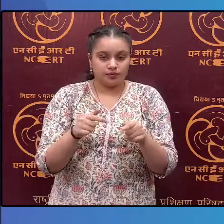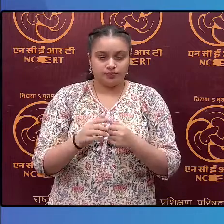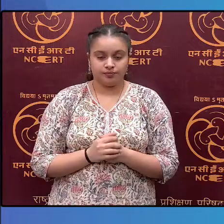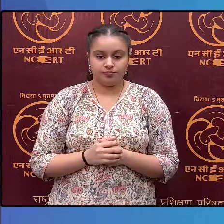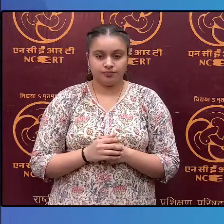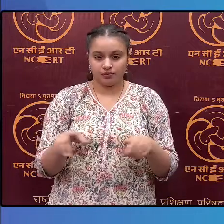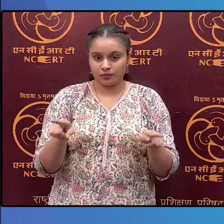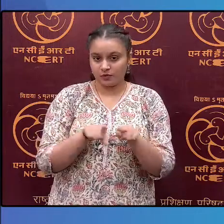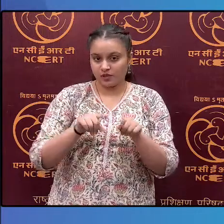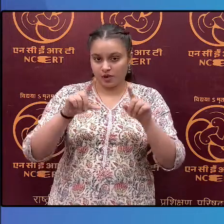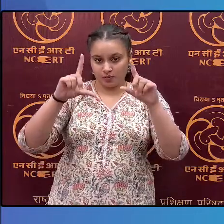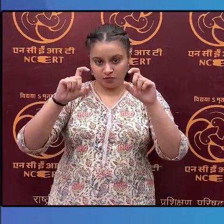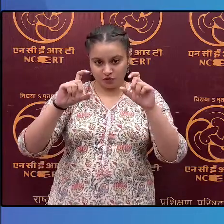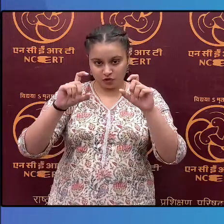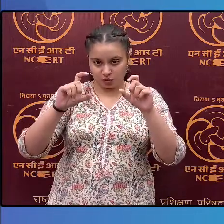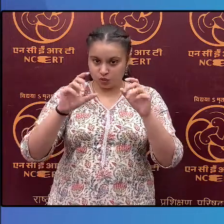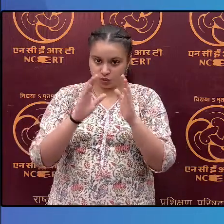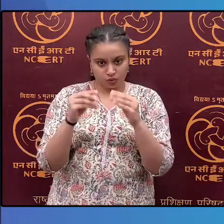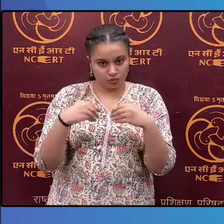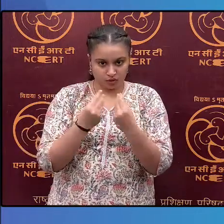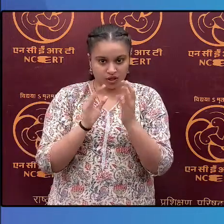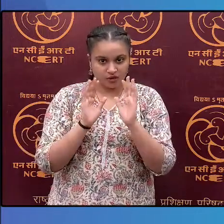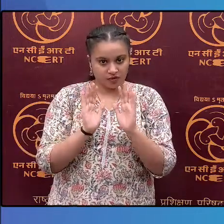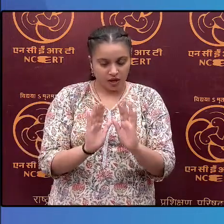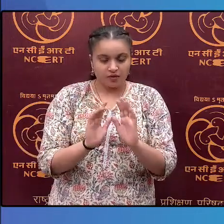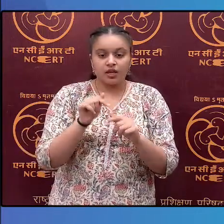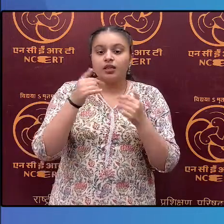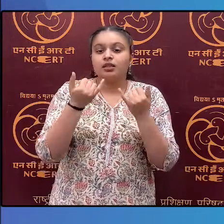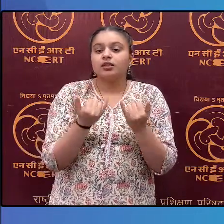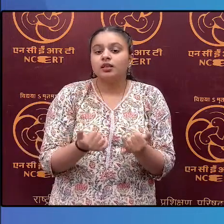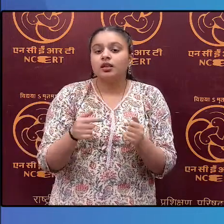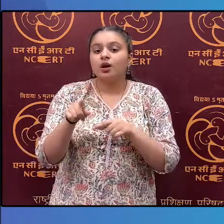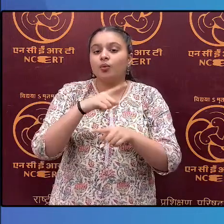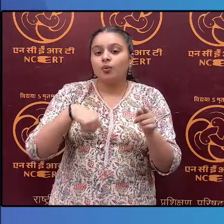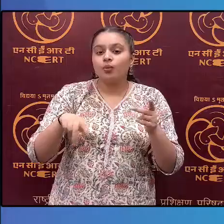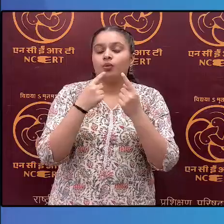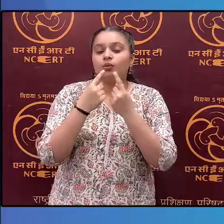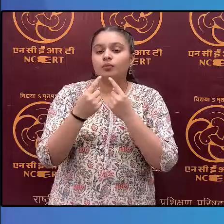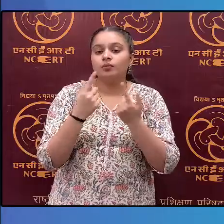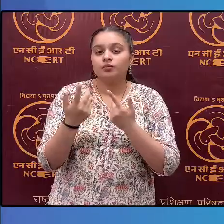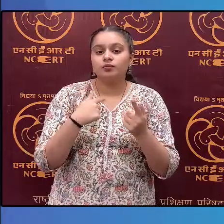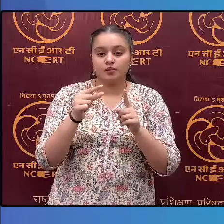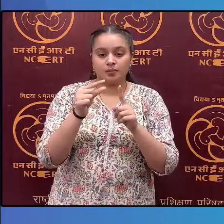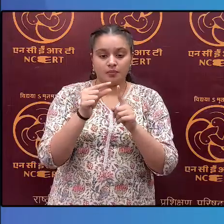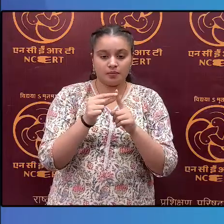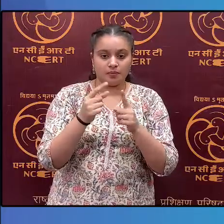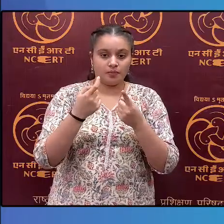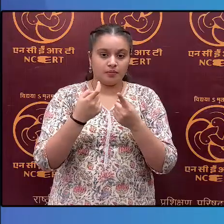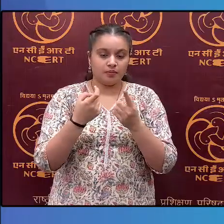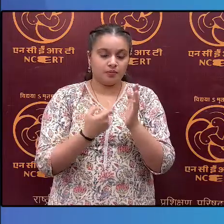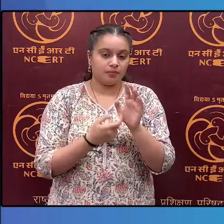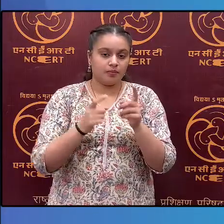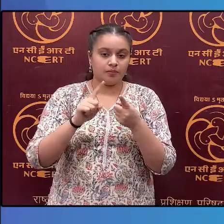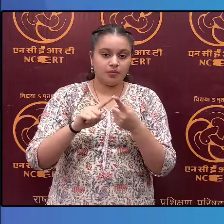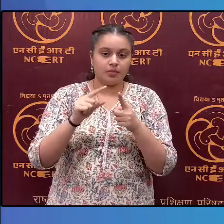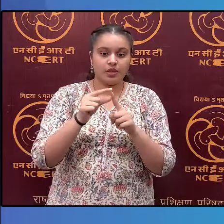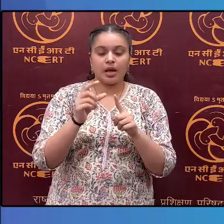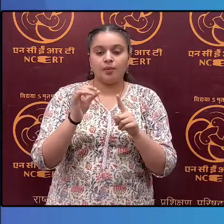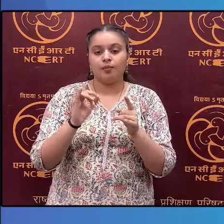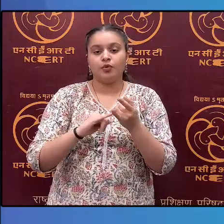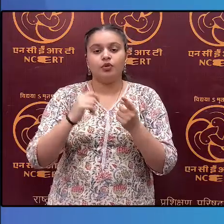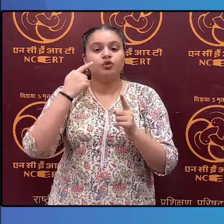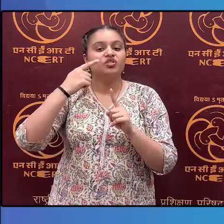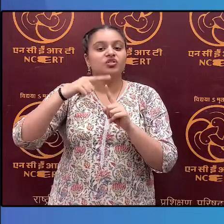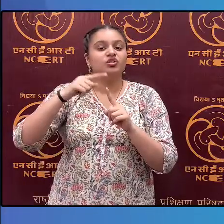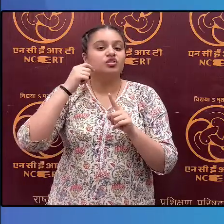the same picture is given in your textbook. Okay, ma'am. Now here we are talking about preposition. Preposition means showing the